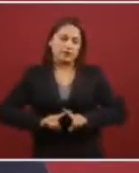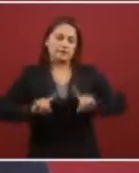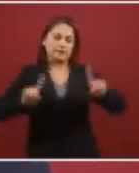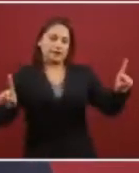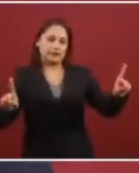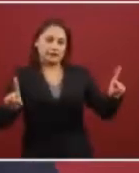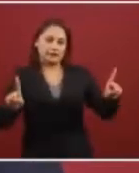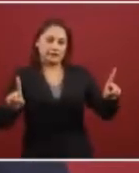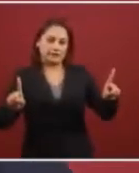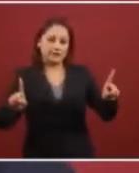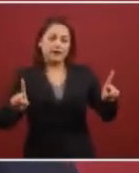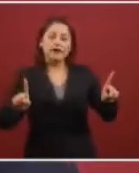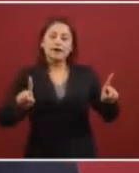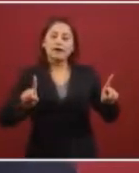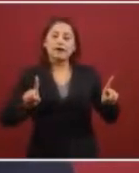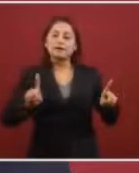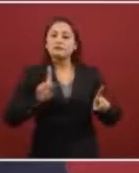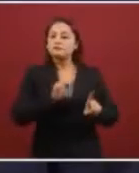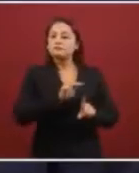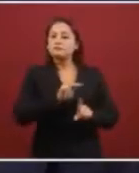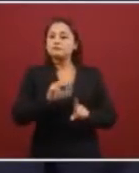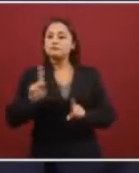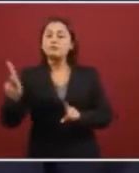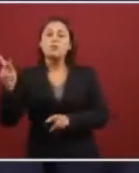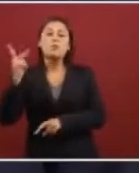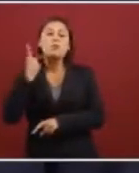with normal politics. Estamos en un proceso de